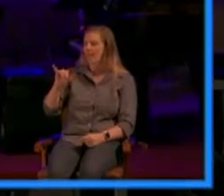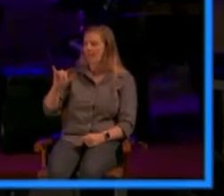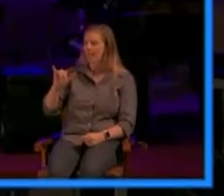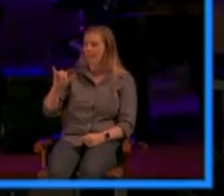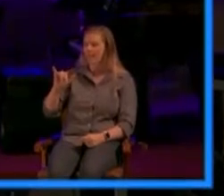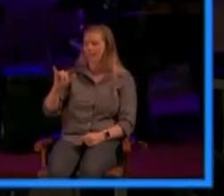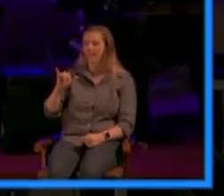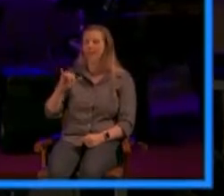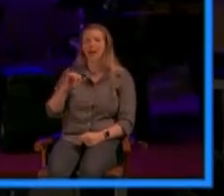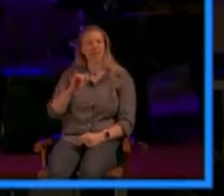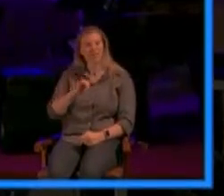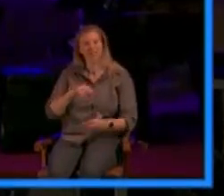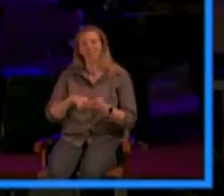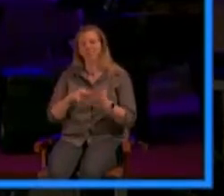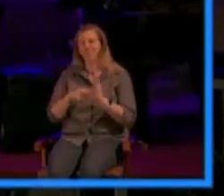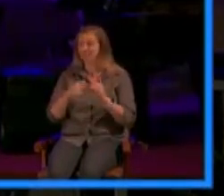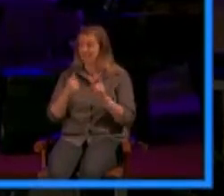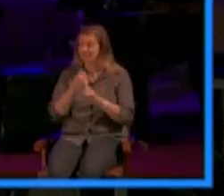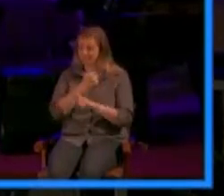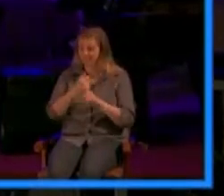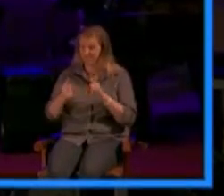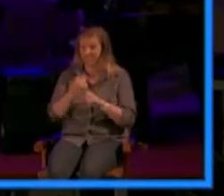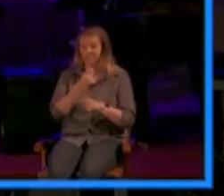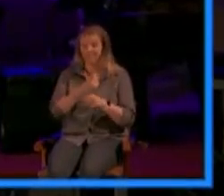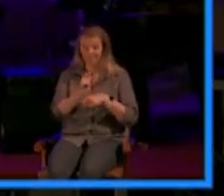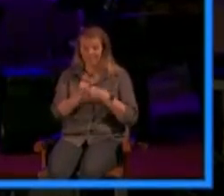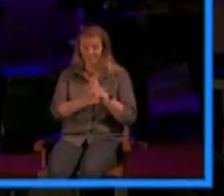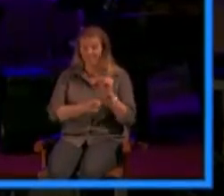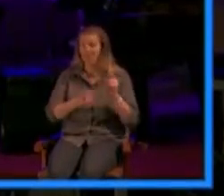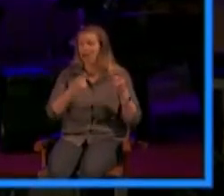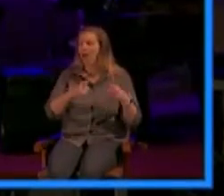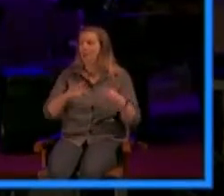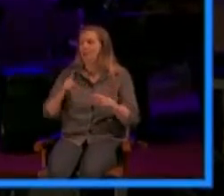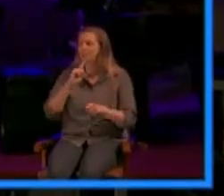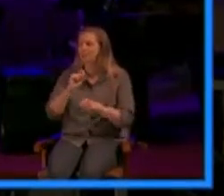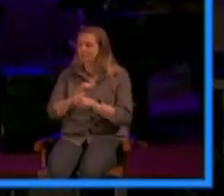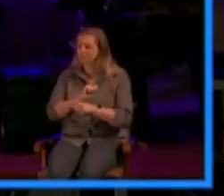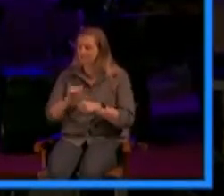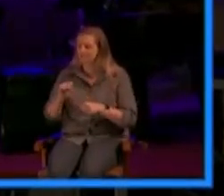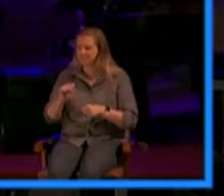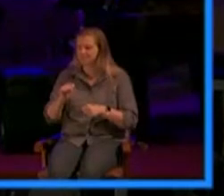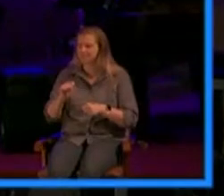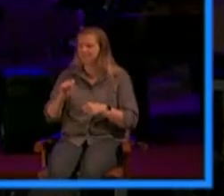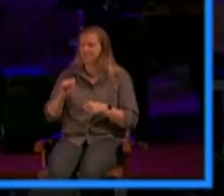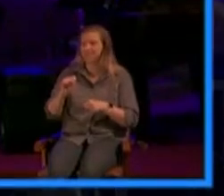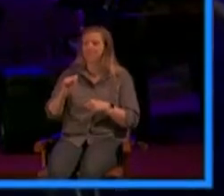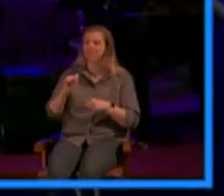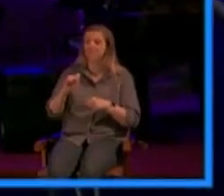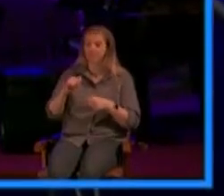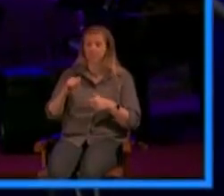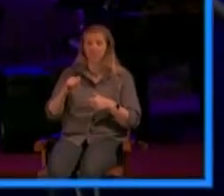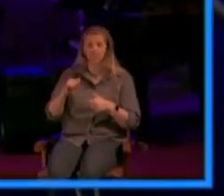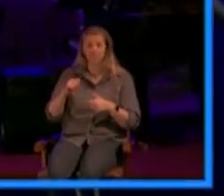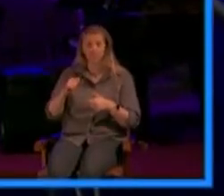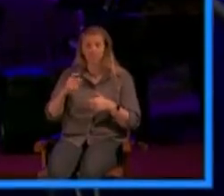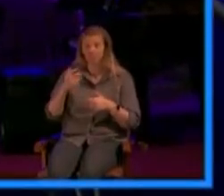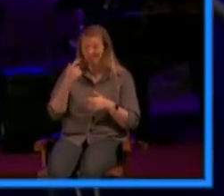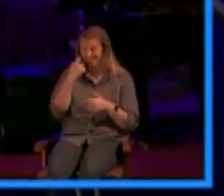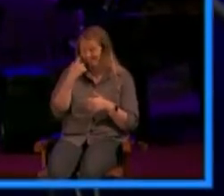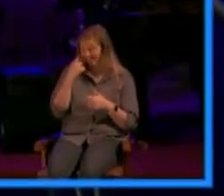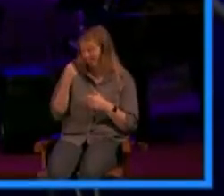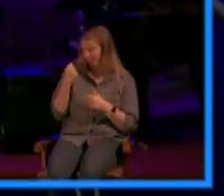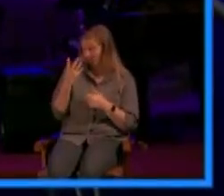in the cultural shifts and changes that are taking place and have been taking place at a very rapid pace over the last few